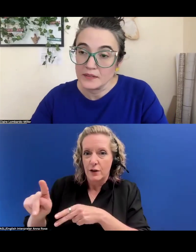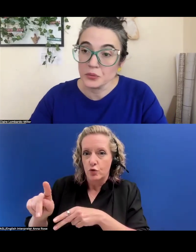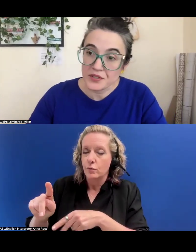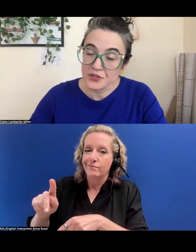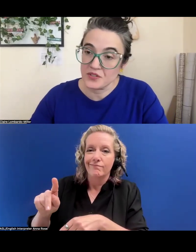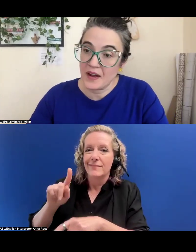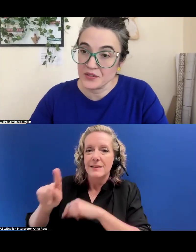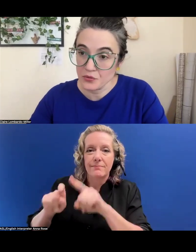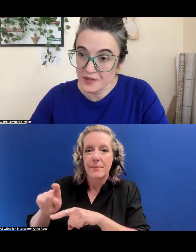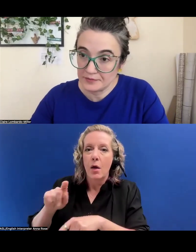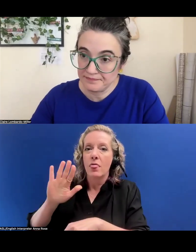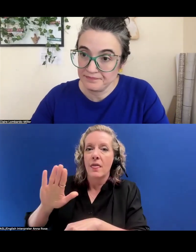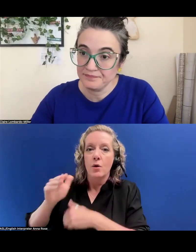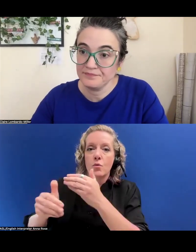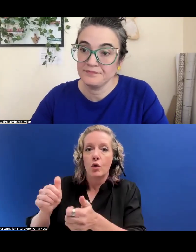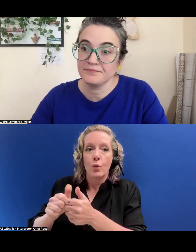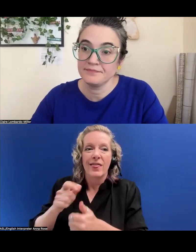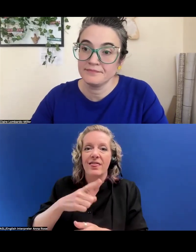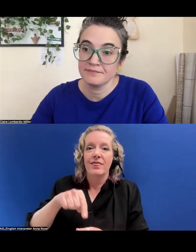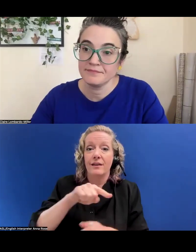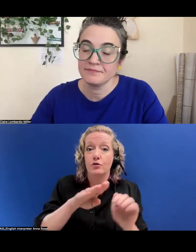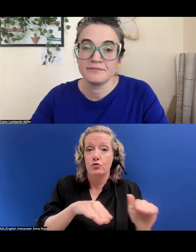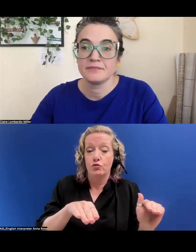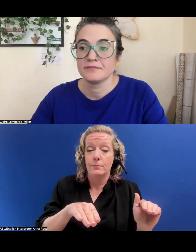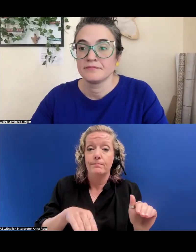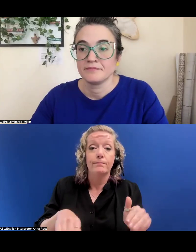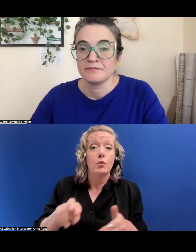what the researchers found as a result.